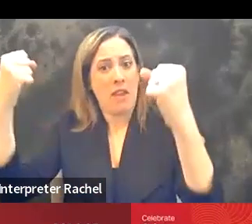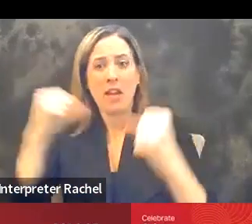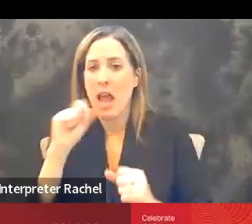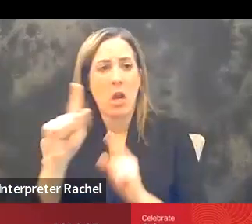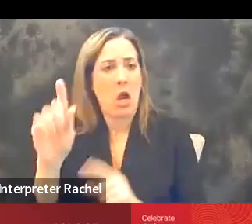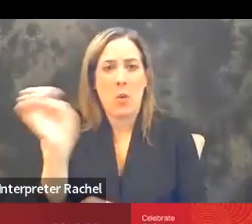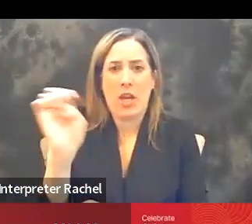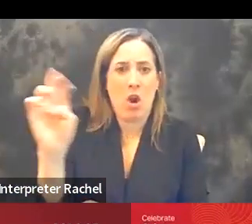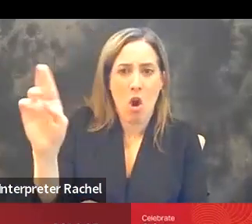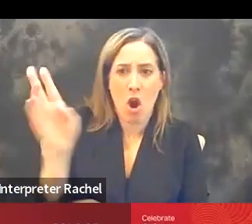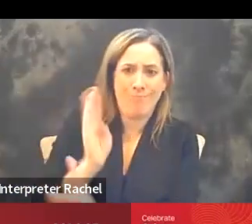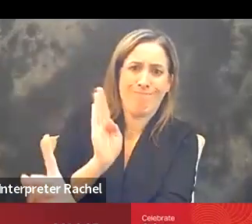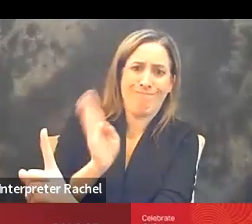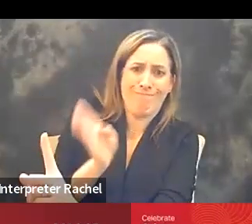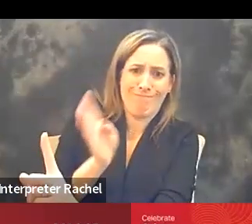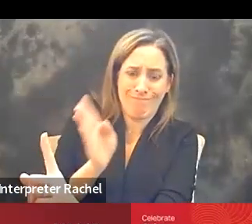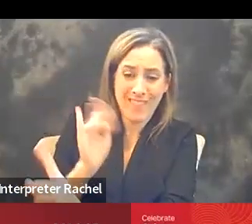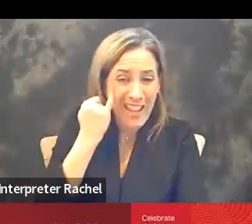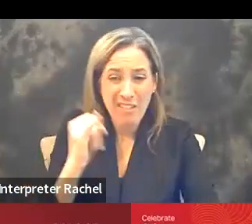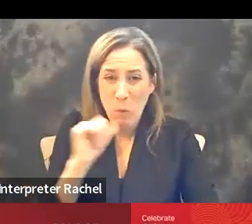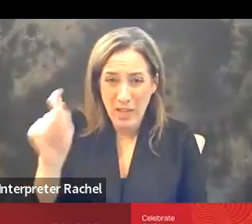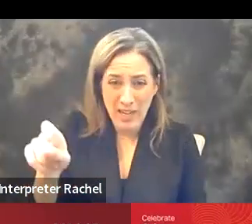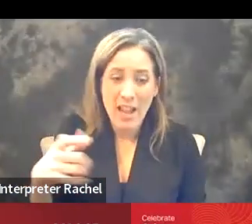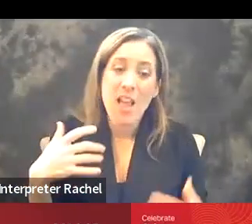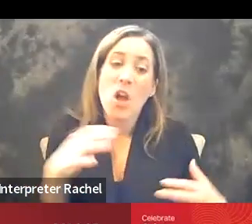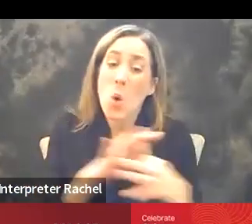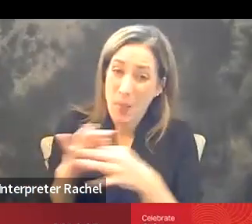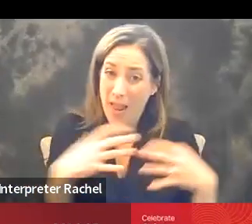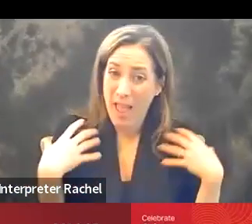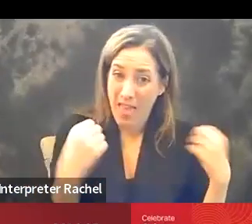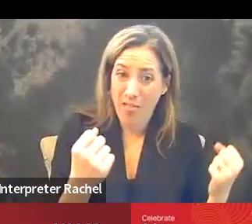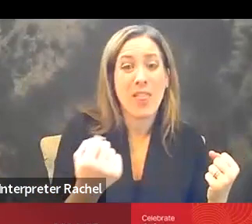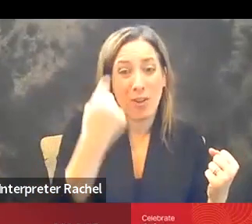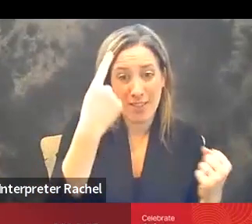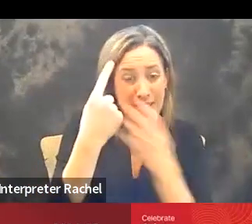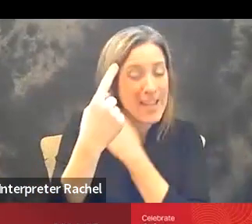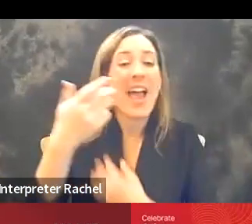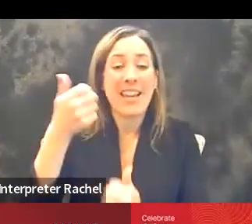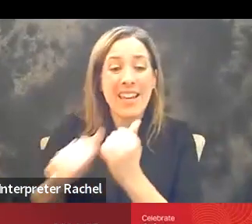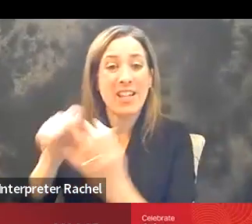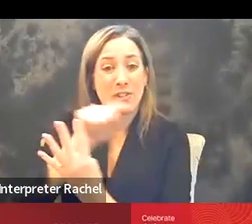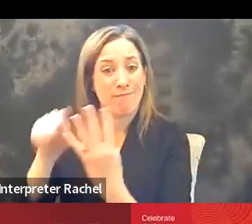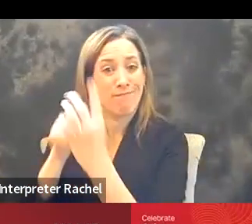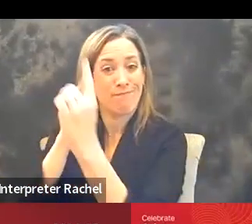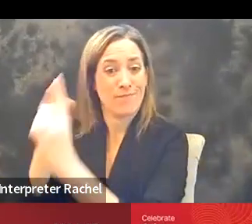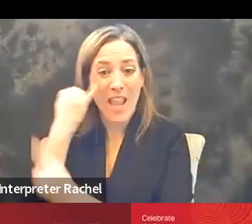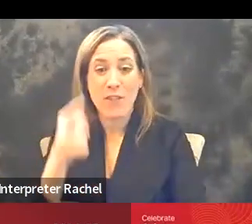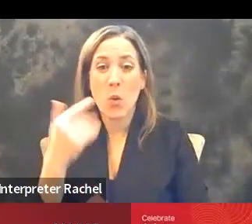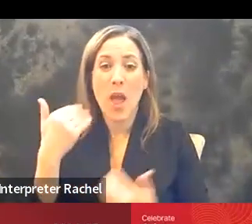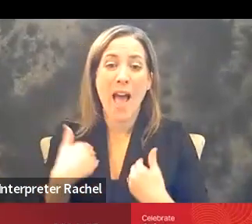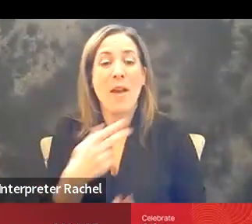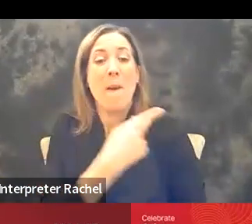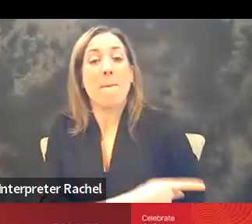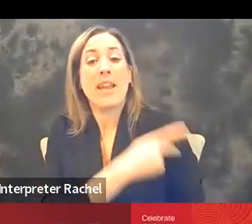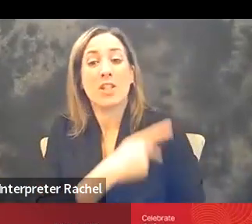And so there are correlations between health literacy and every one of those things. If you just think about, take patient experience,